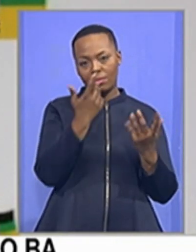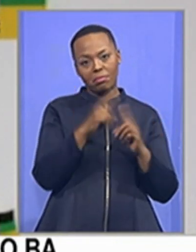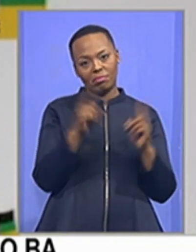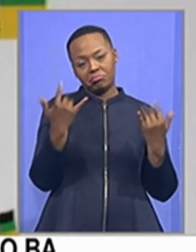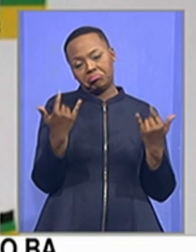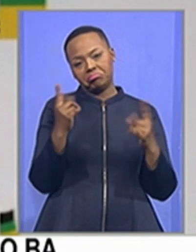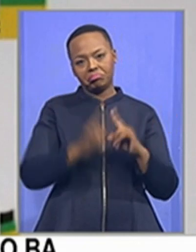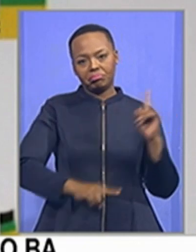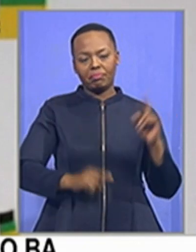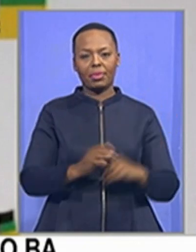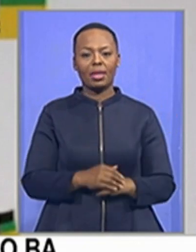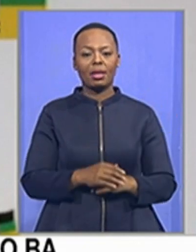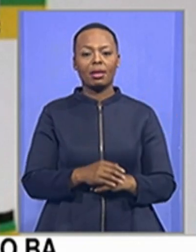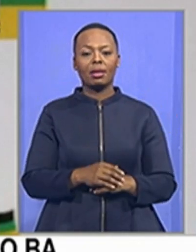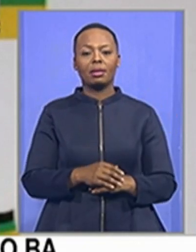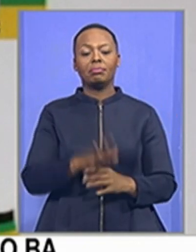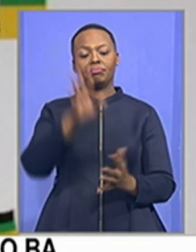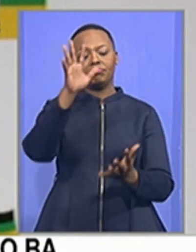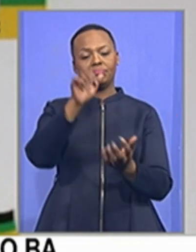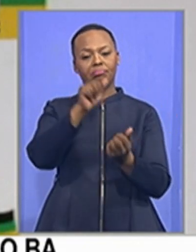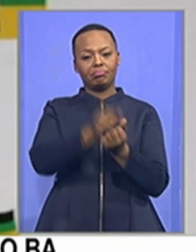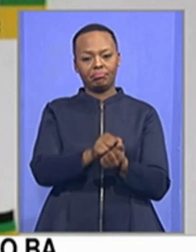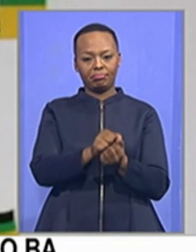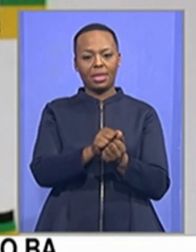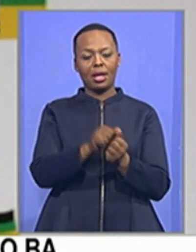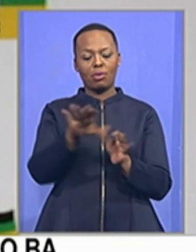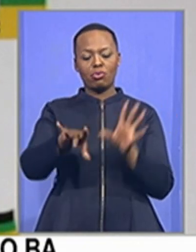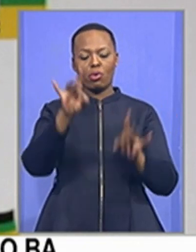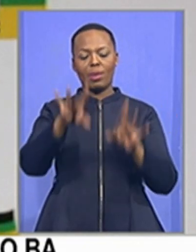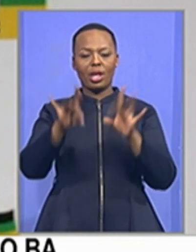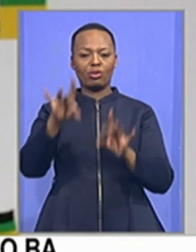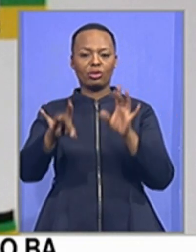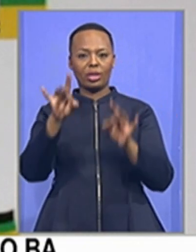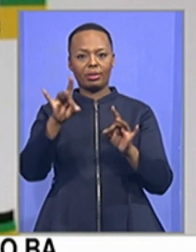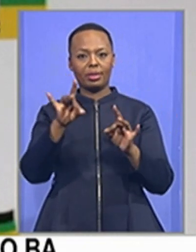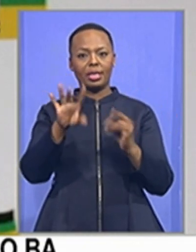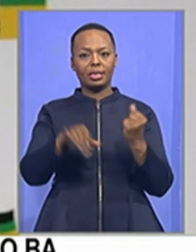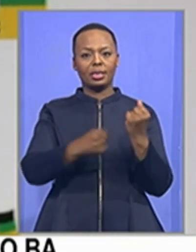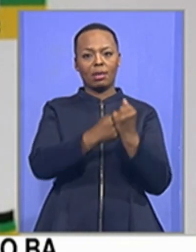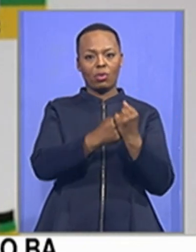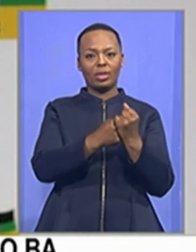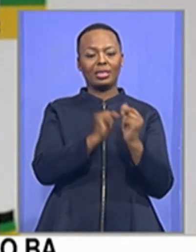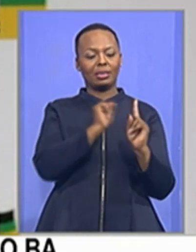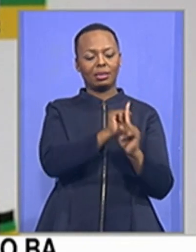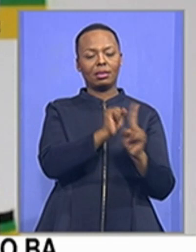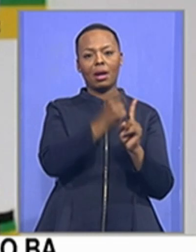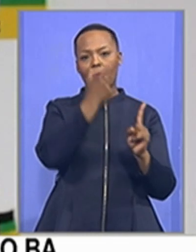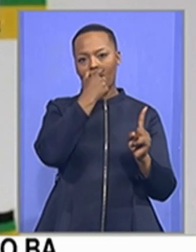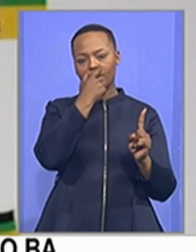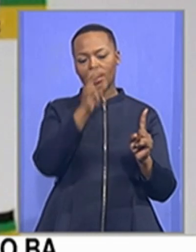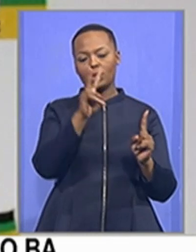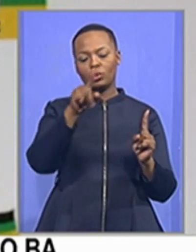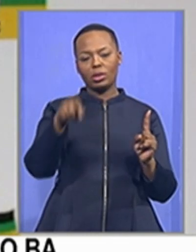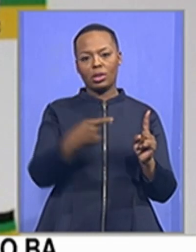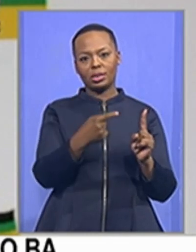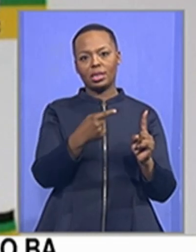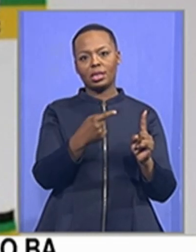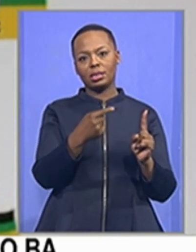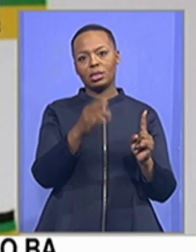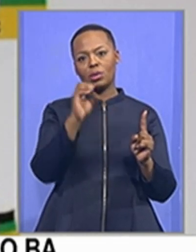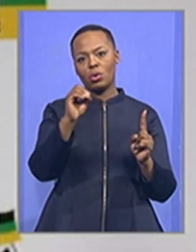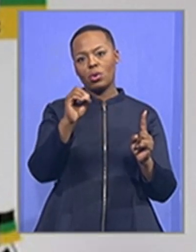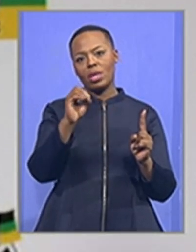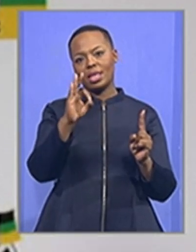the total tally of nominations are 2,037.